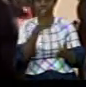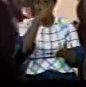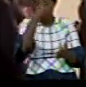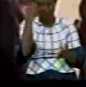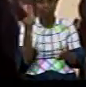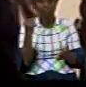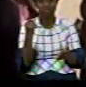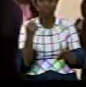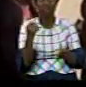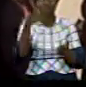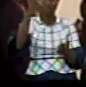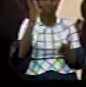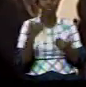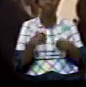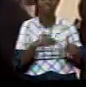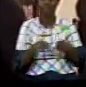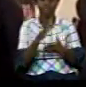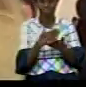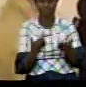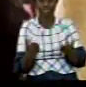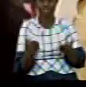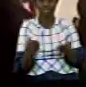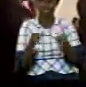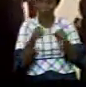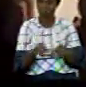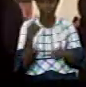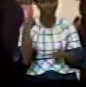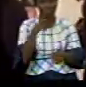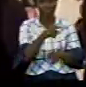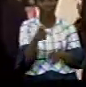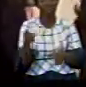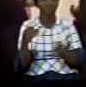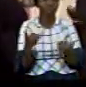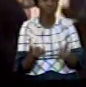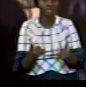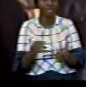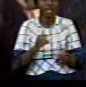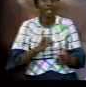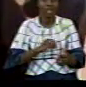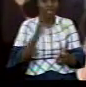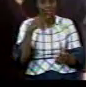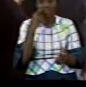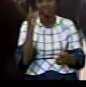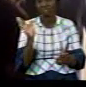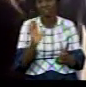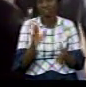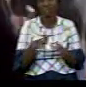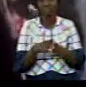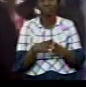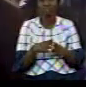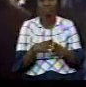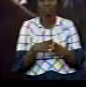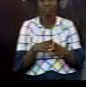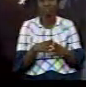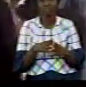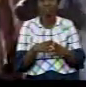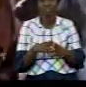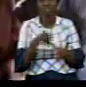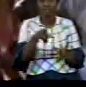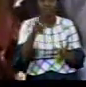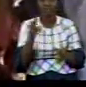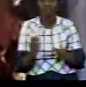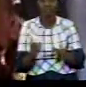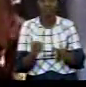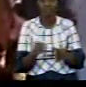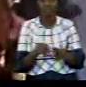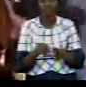done something permanent for you right now i will say goodbye because you're coming back and you're listening to great